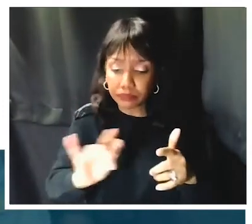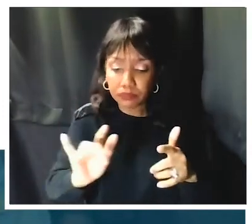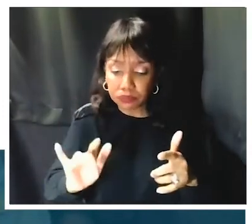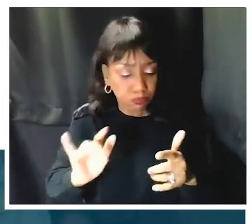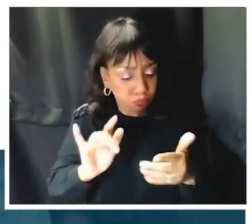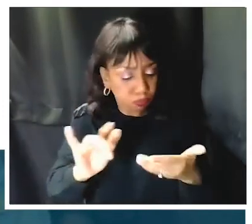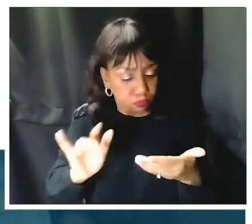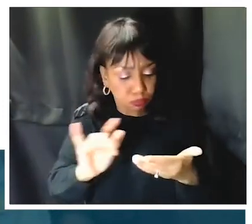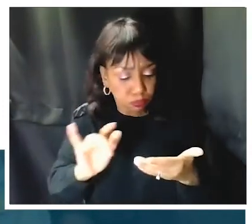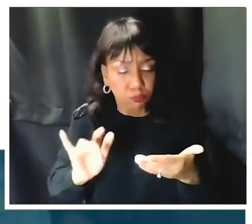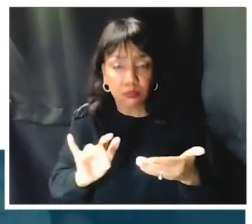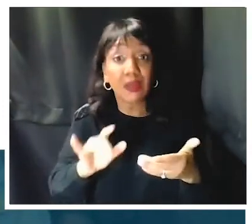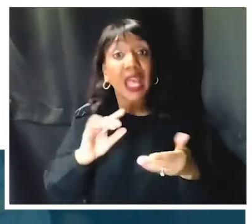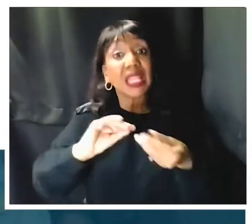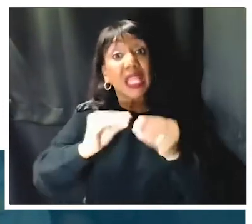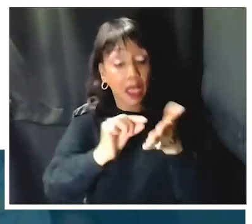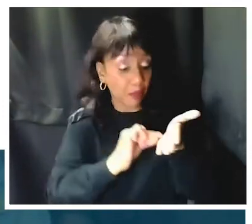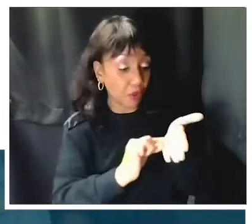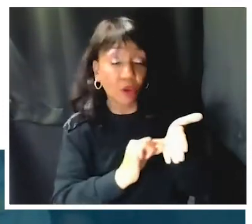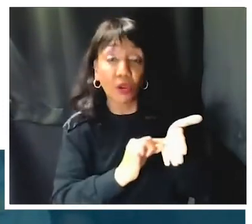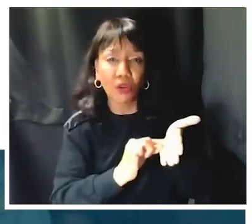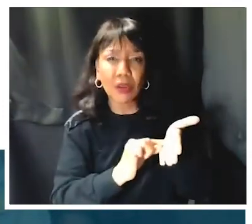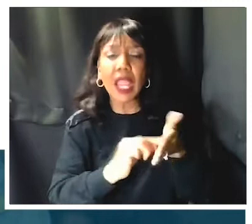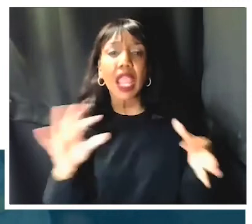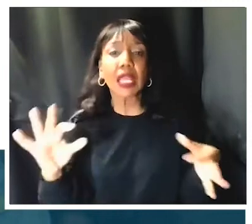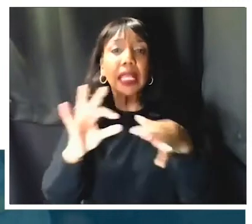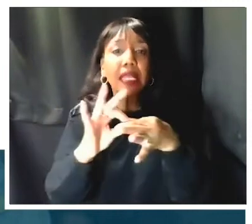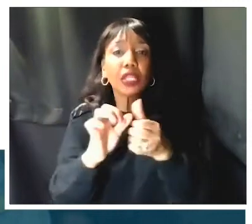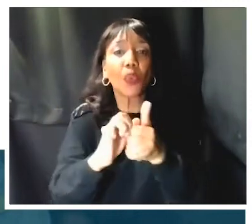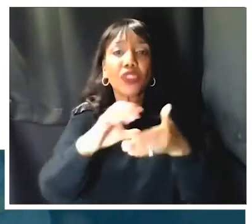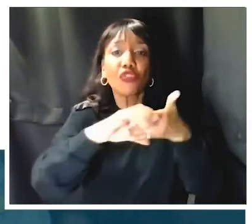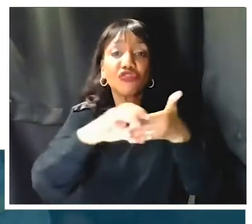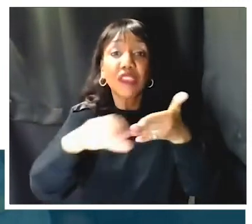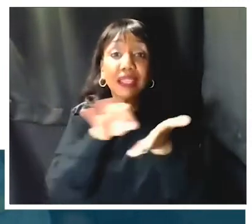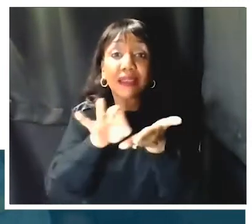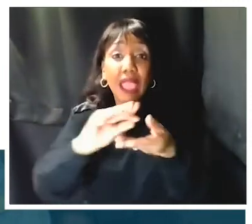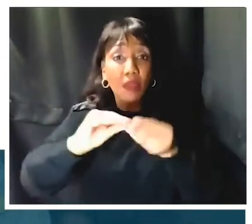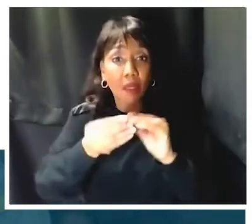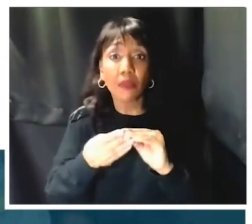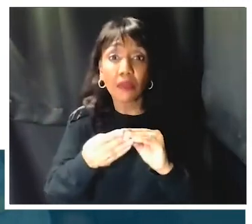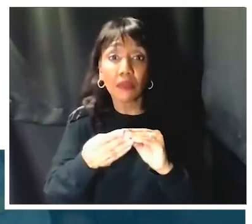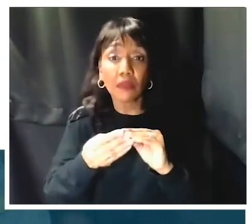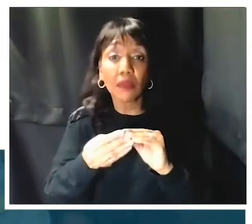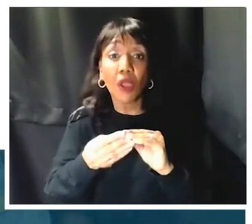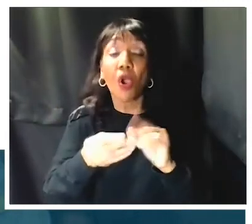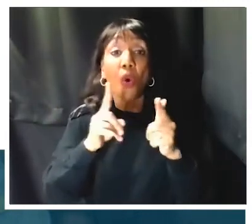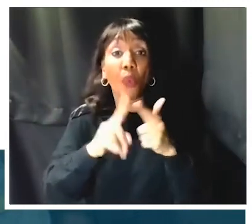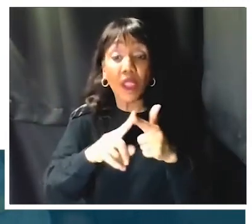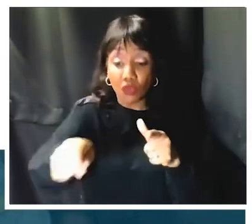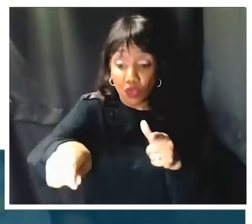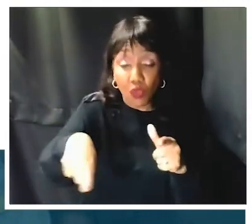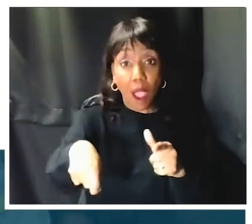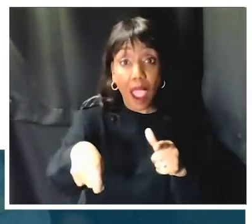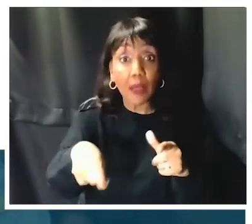card. The numbers on the debit card are associated with your checking account number. When you swipe your card